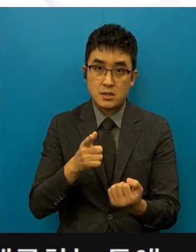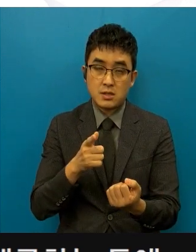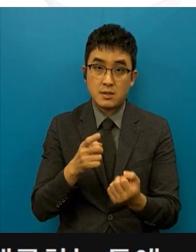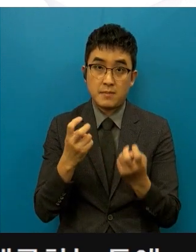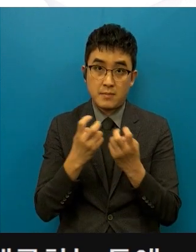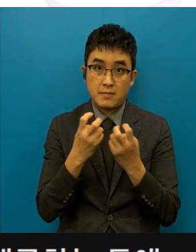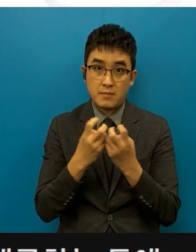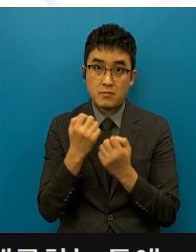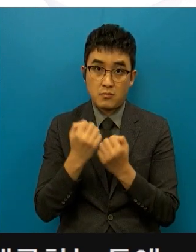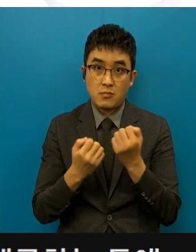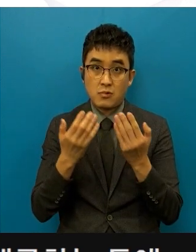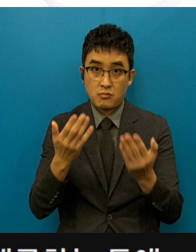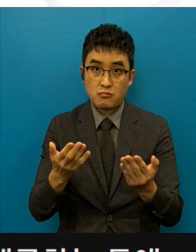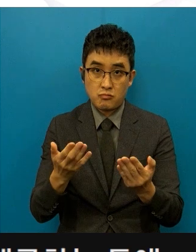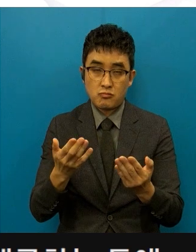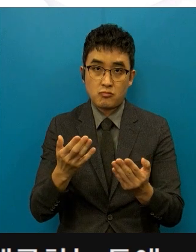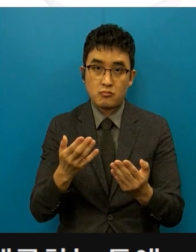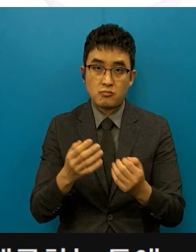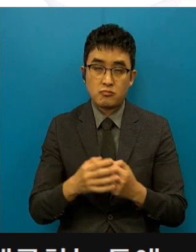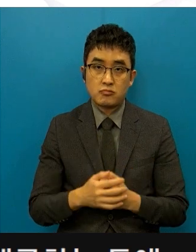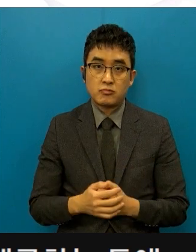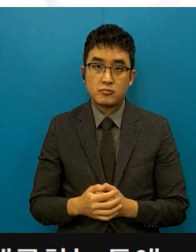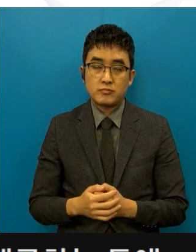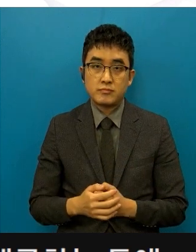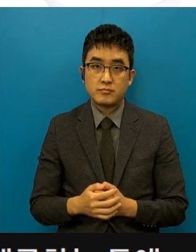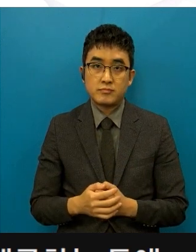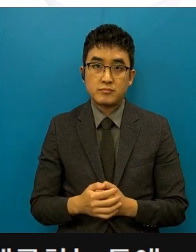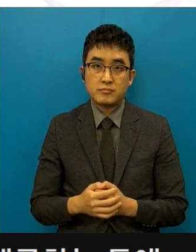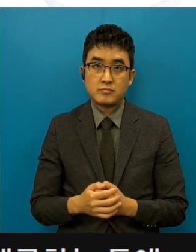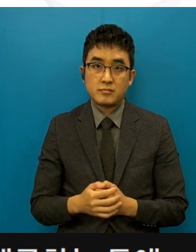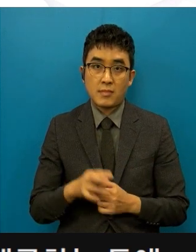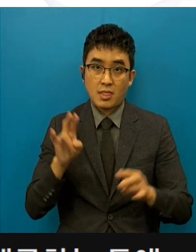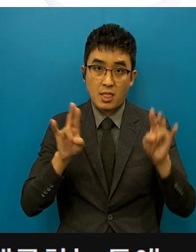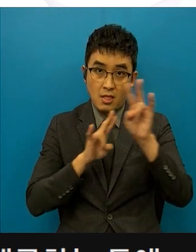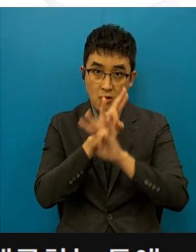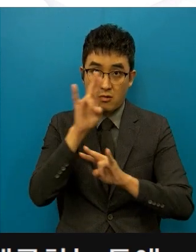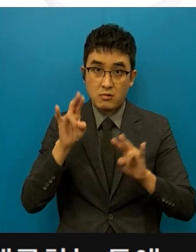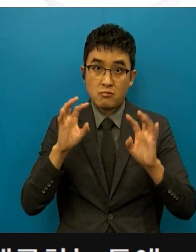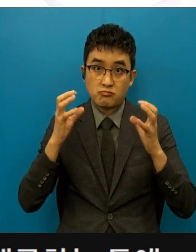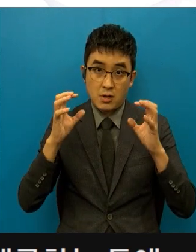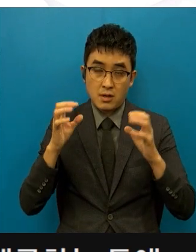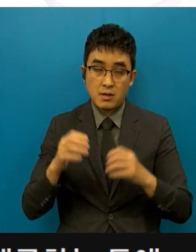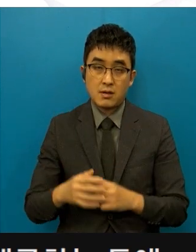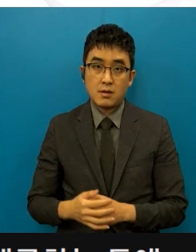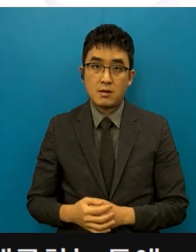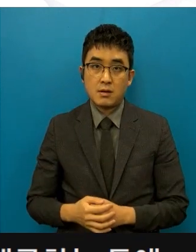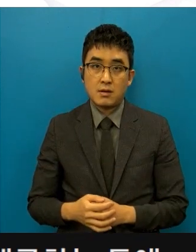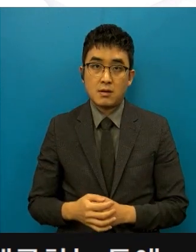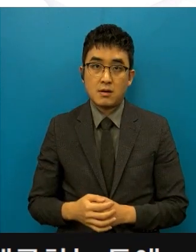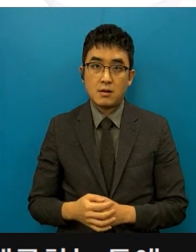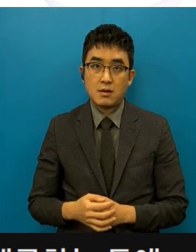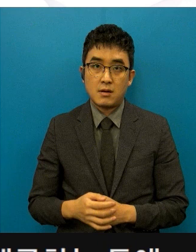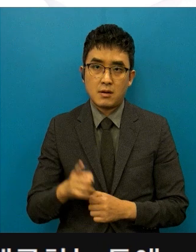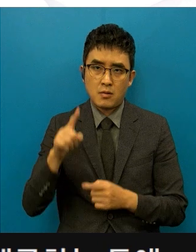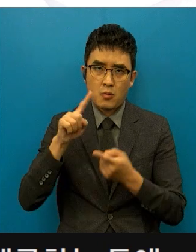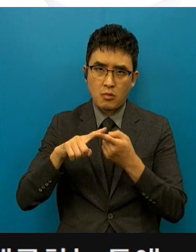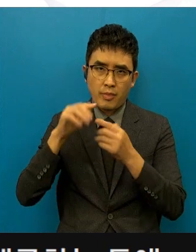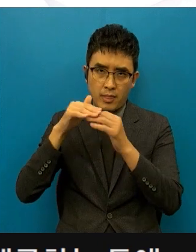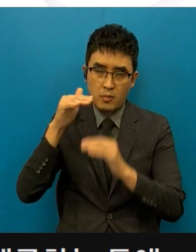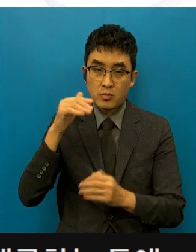Netherlands. A comparative analysis of these 2 states, I believe, will portray 2 different approaches to the right to